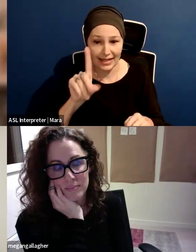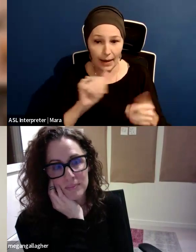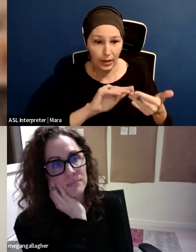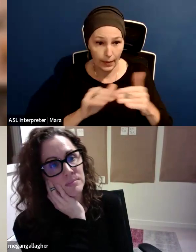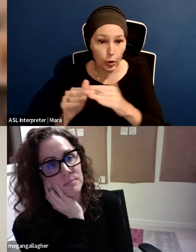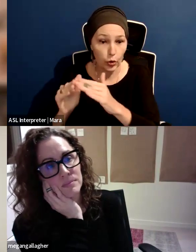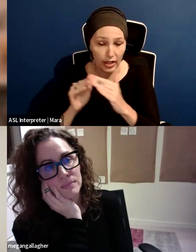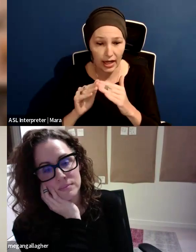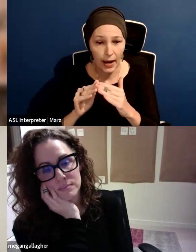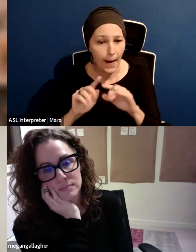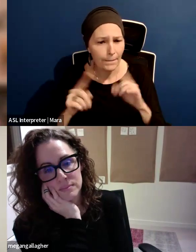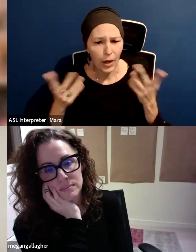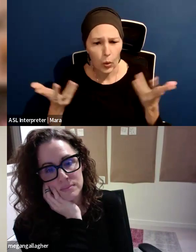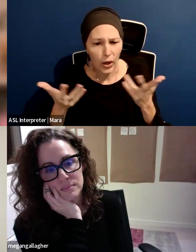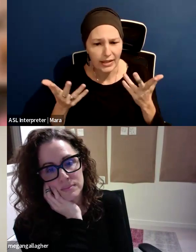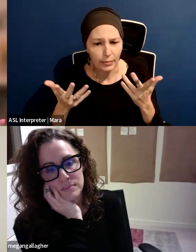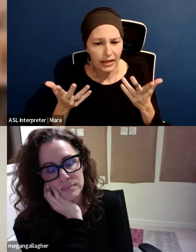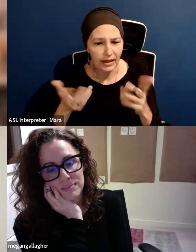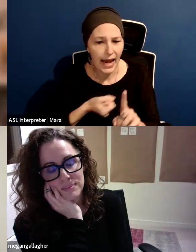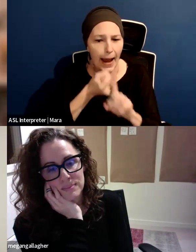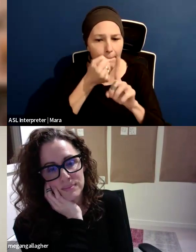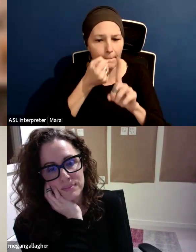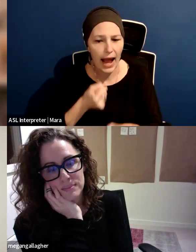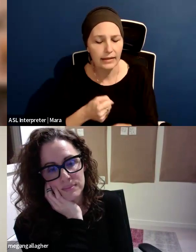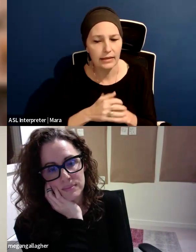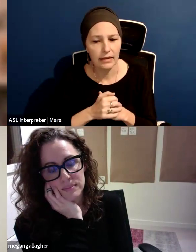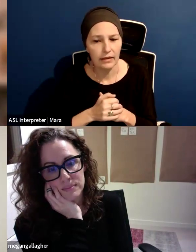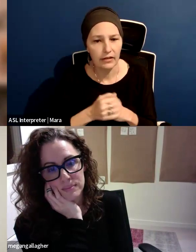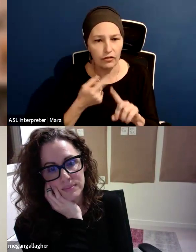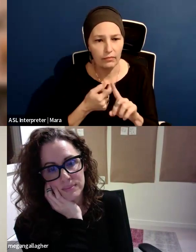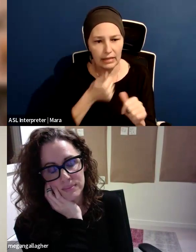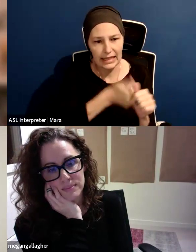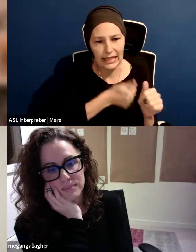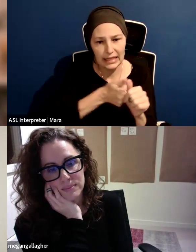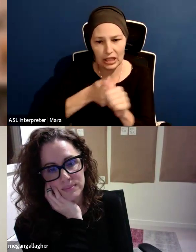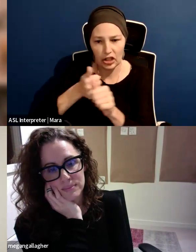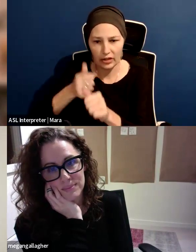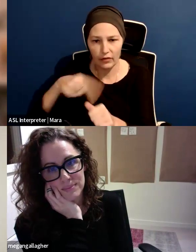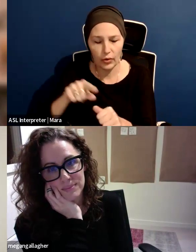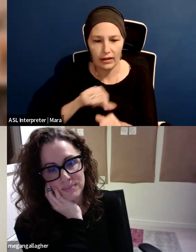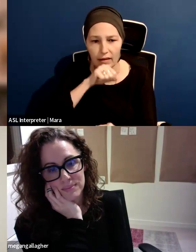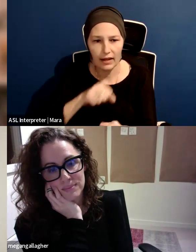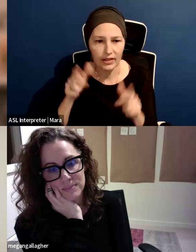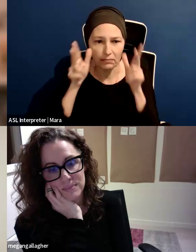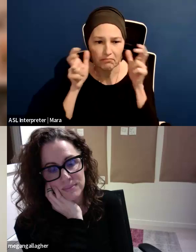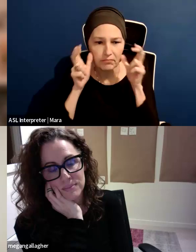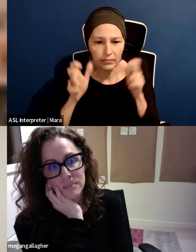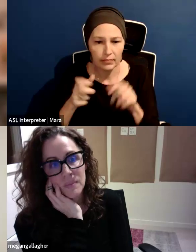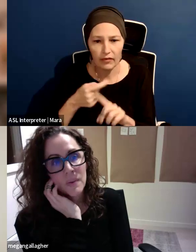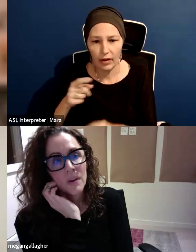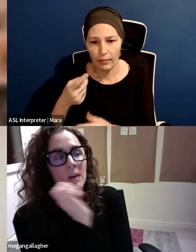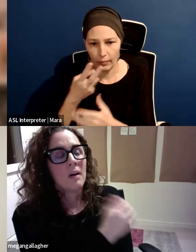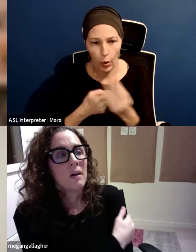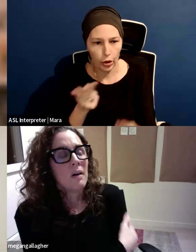but what has been the impact? And from each of you, you know, I'd love to hear from you, Megan, and